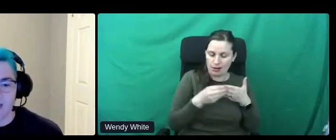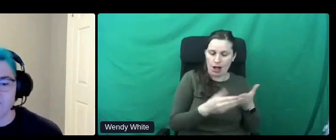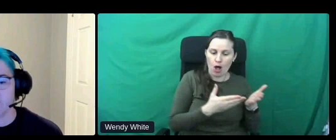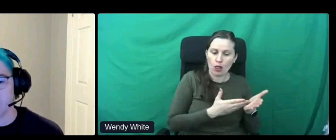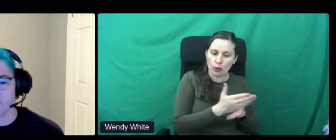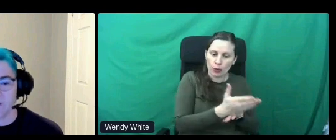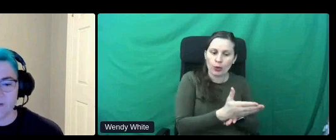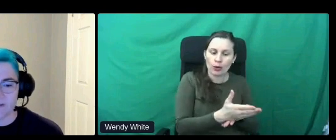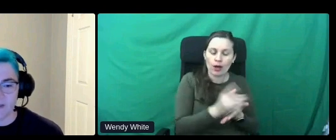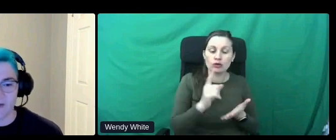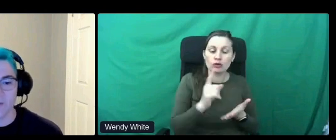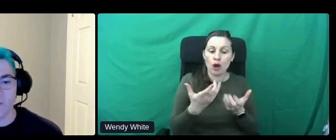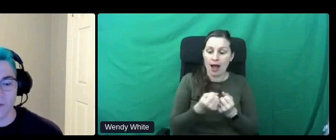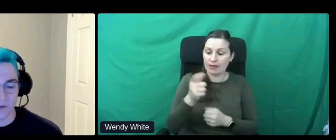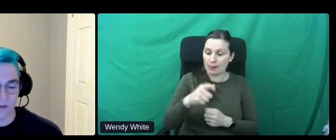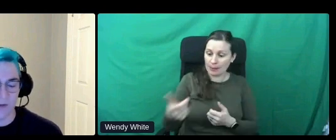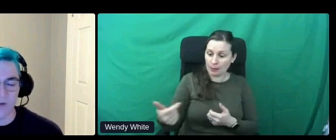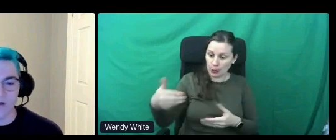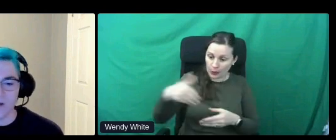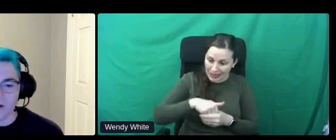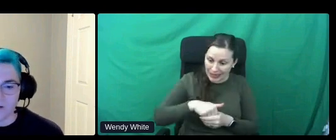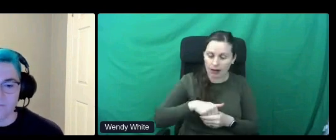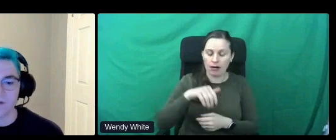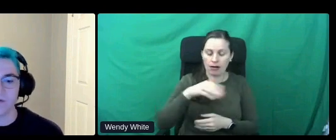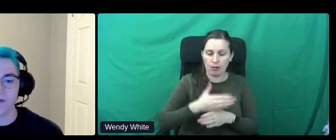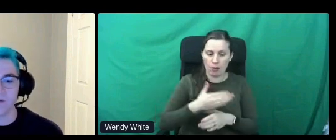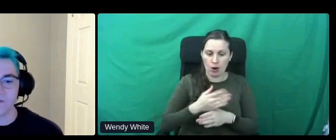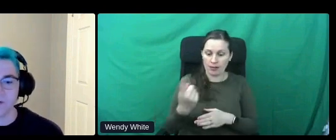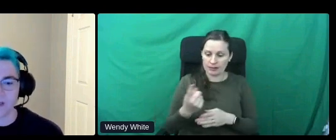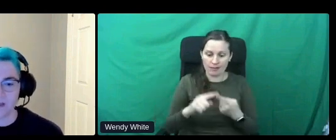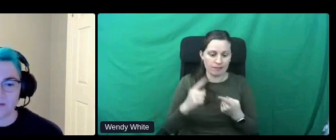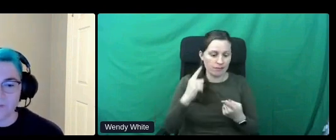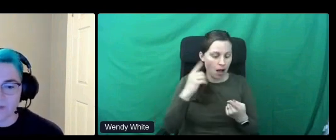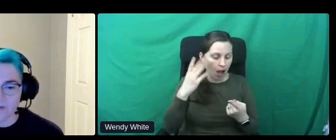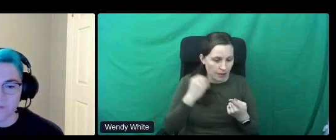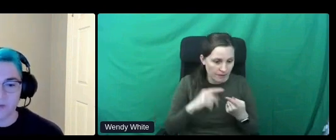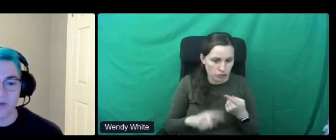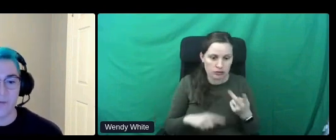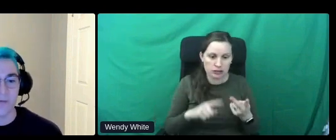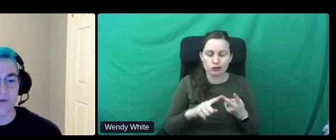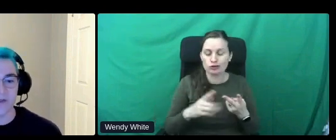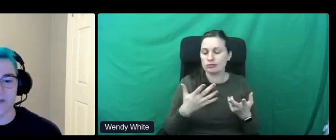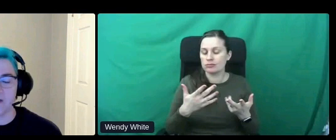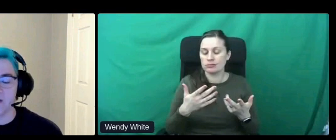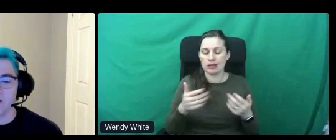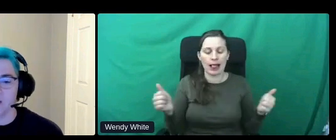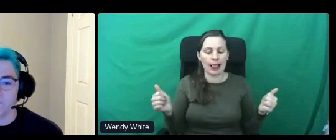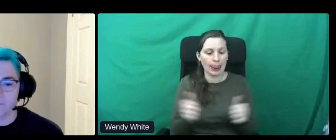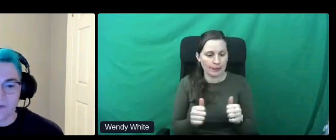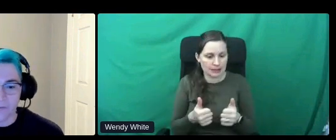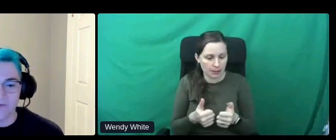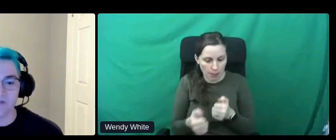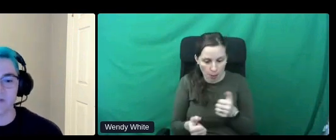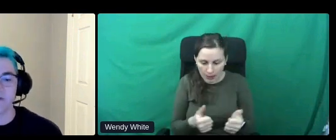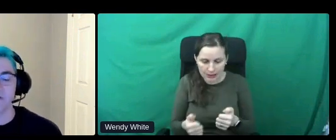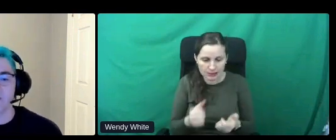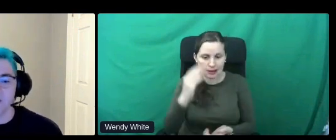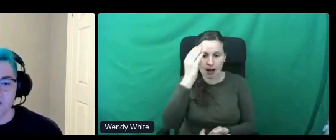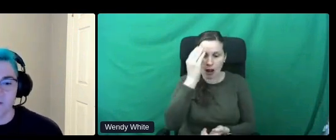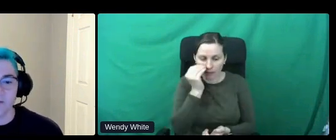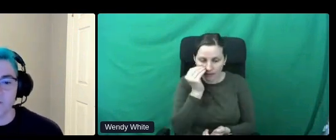So having folks on site who were hard of hearing, who had limited mobility, low